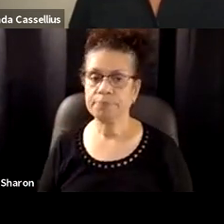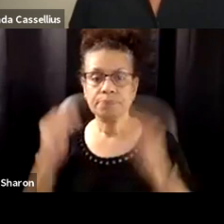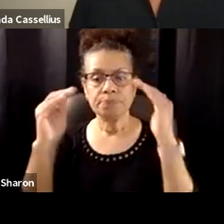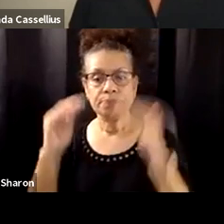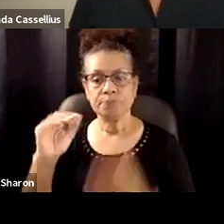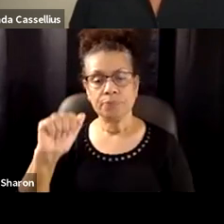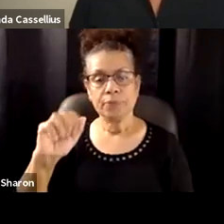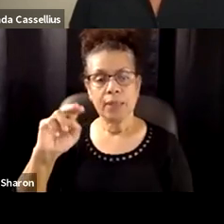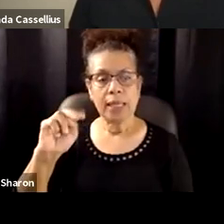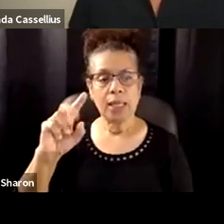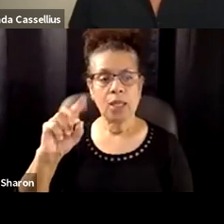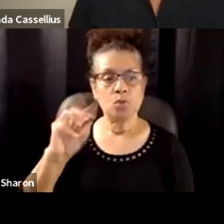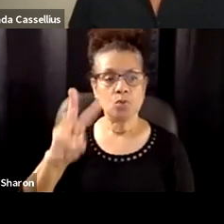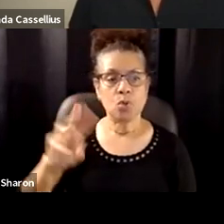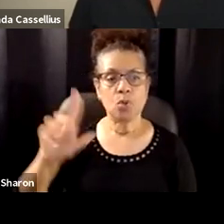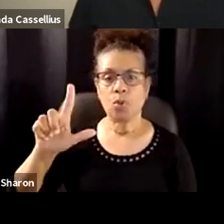liff